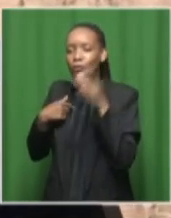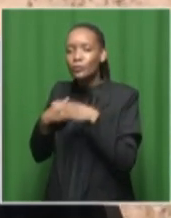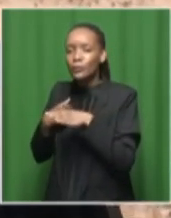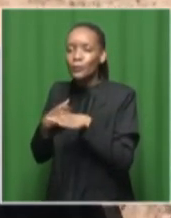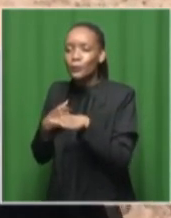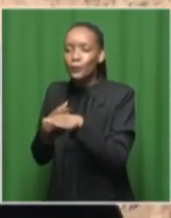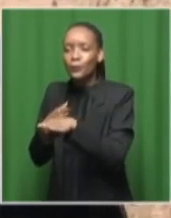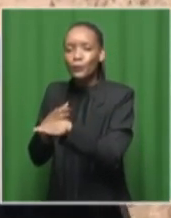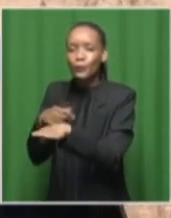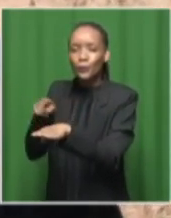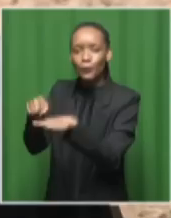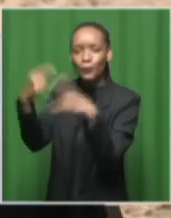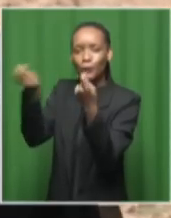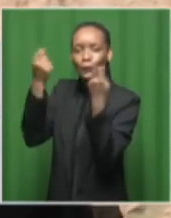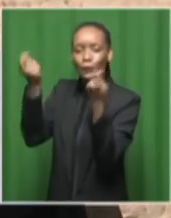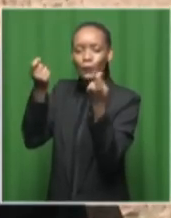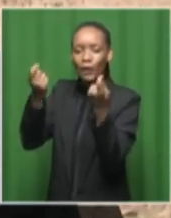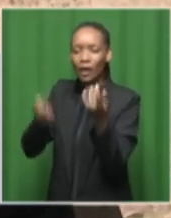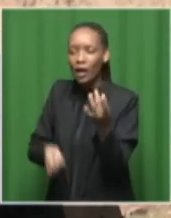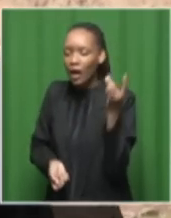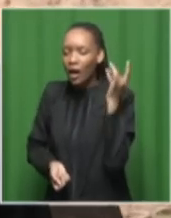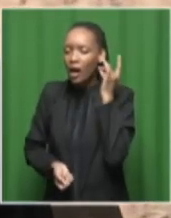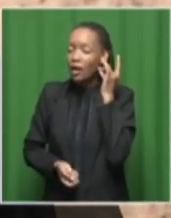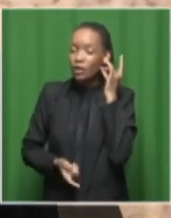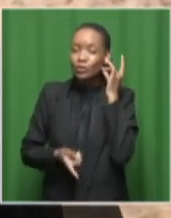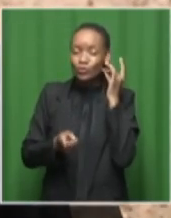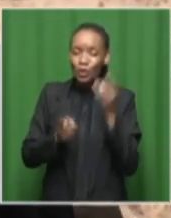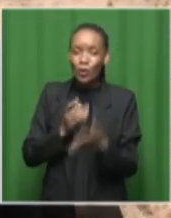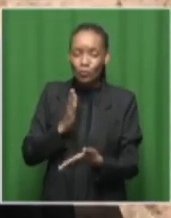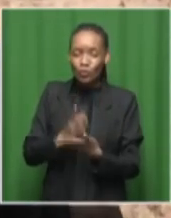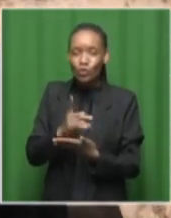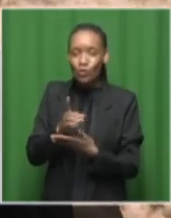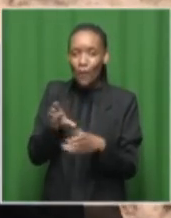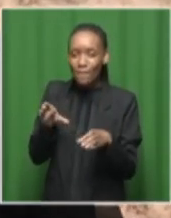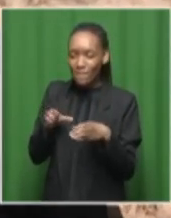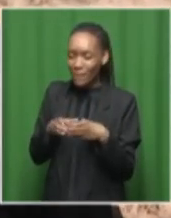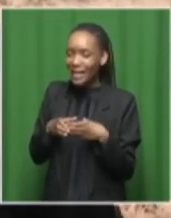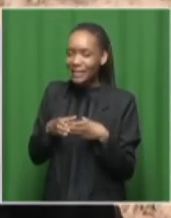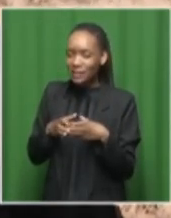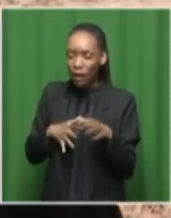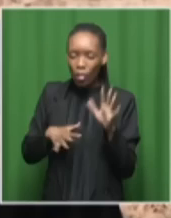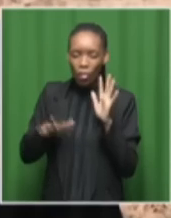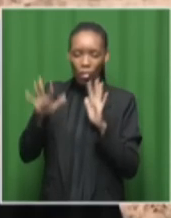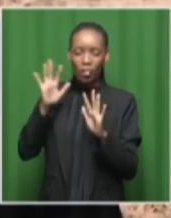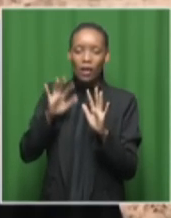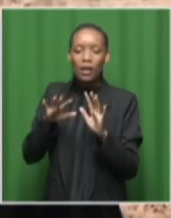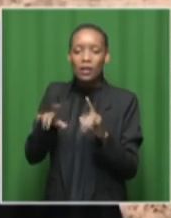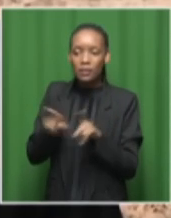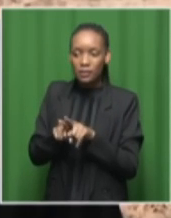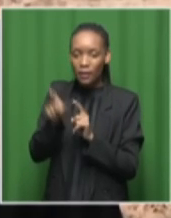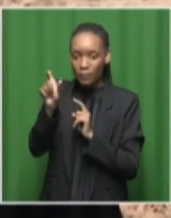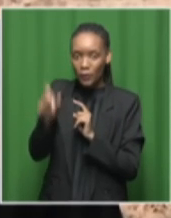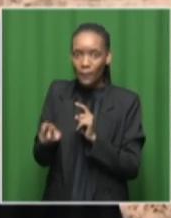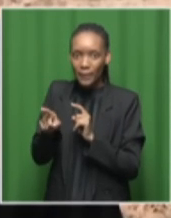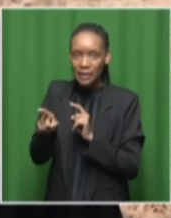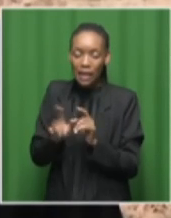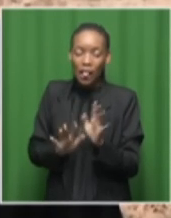It must be very devastating for you as the party and personally. You know, the news of the passing of